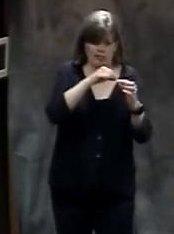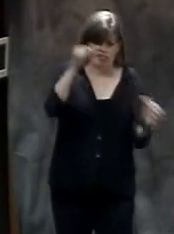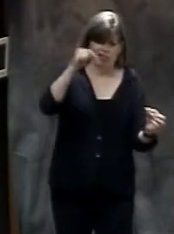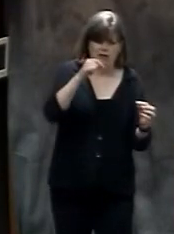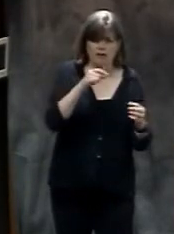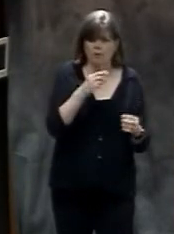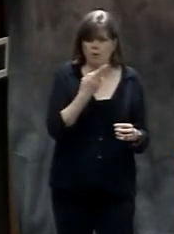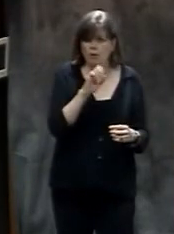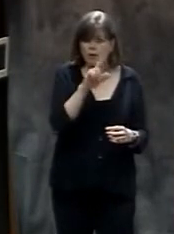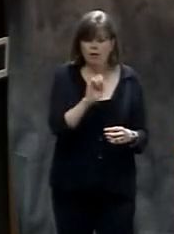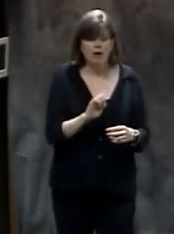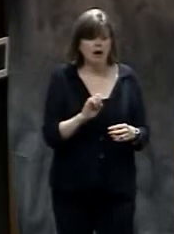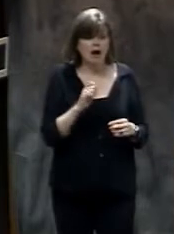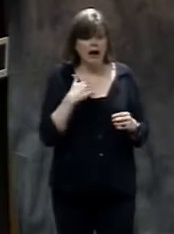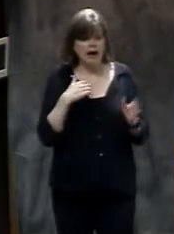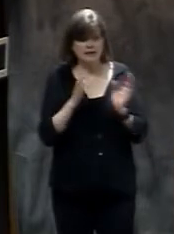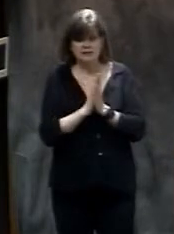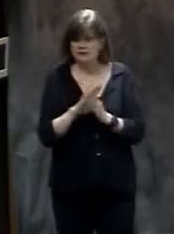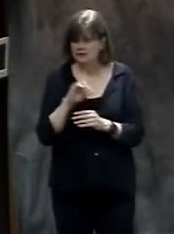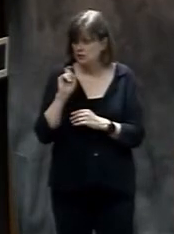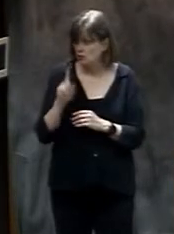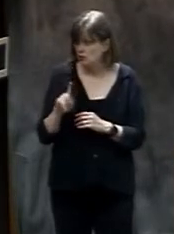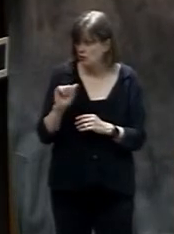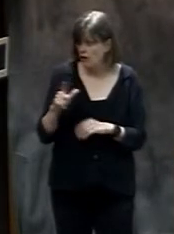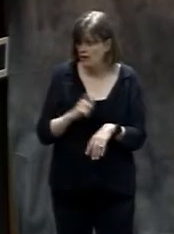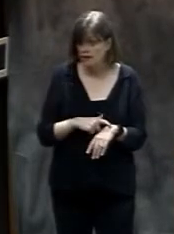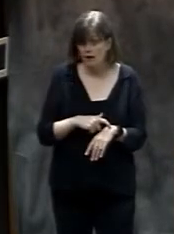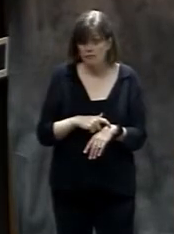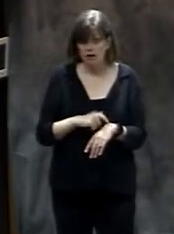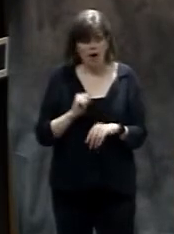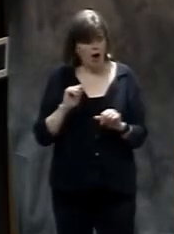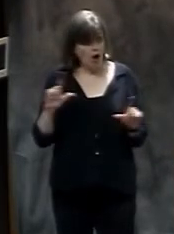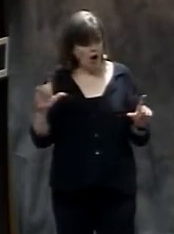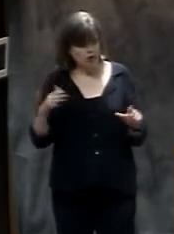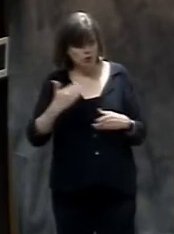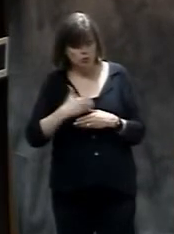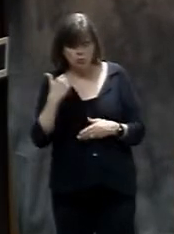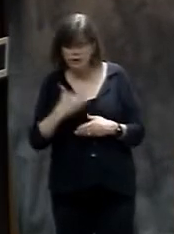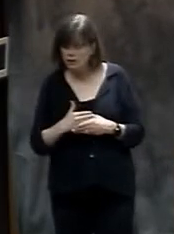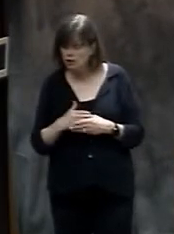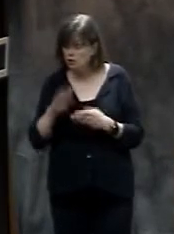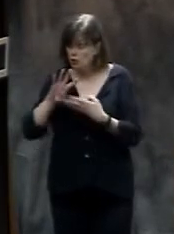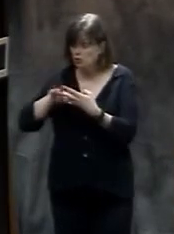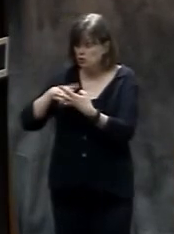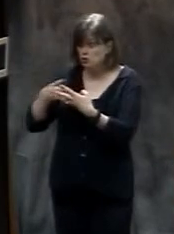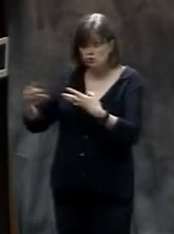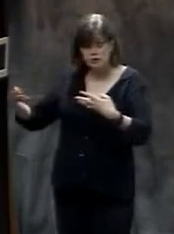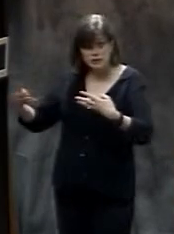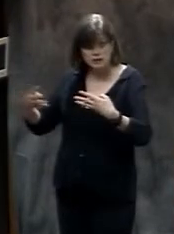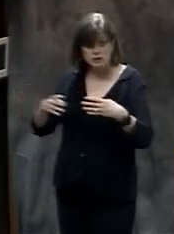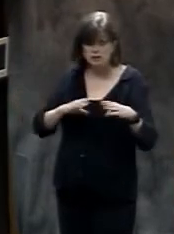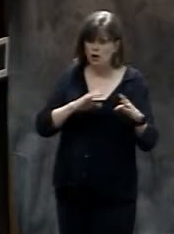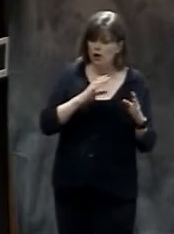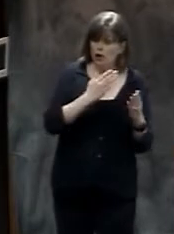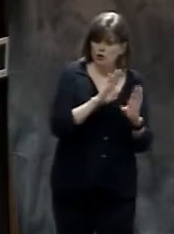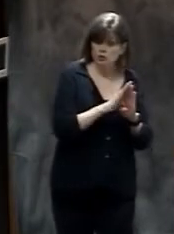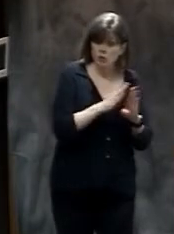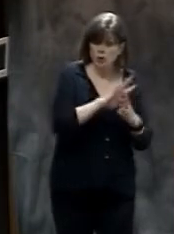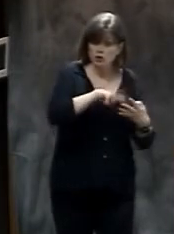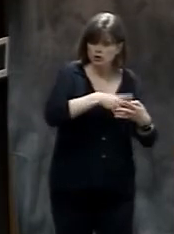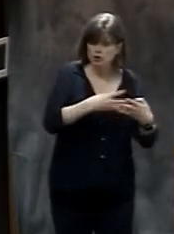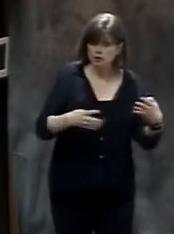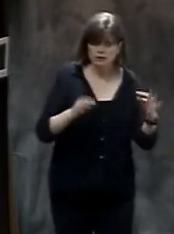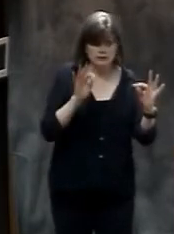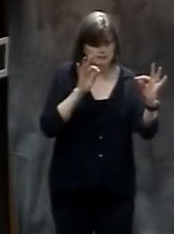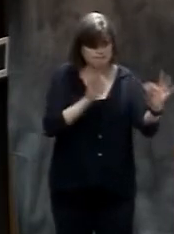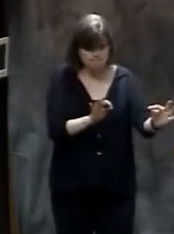I ask this all the time when I'm doing surveys, are all your window screens and door screens intact? People